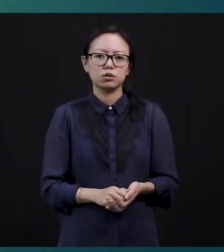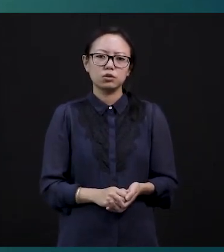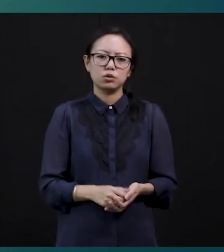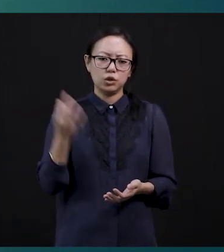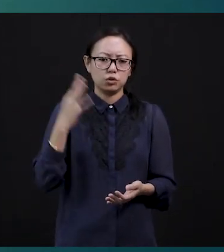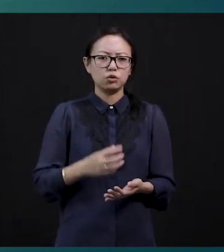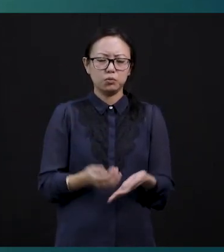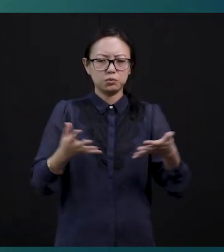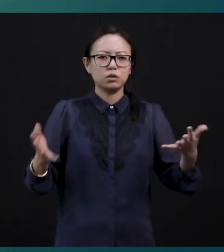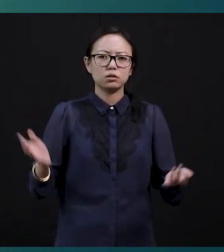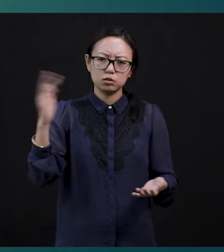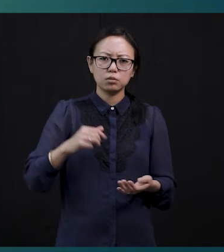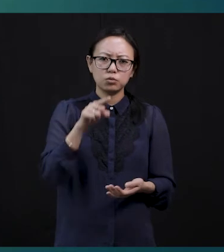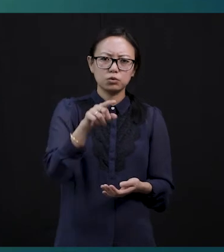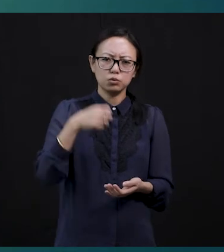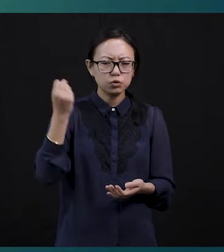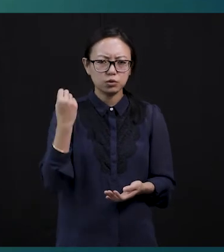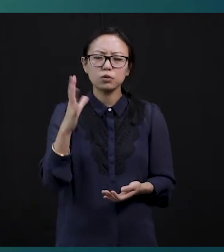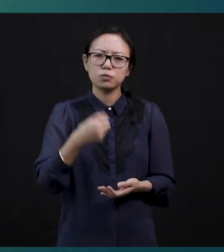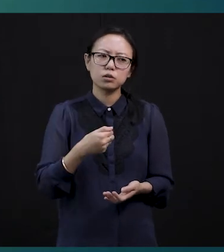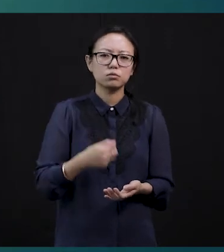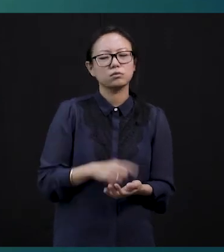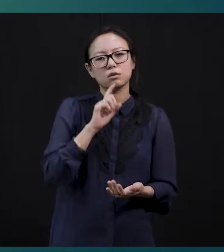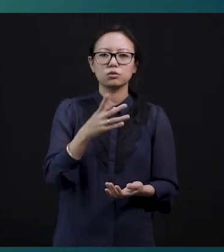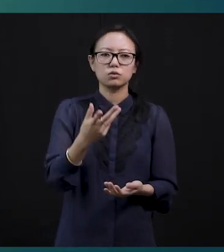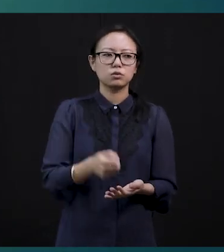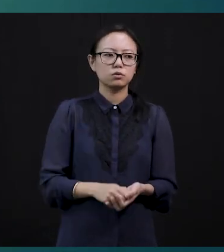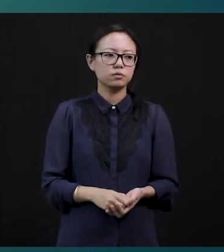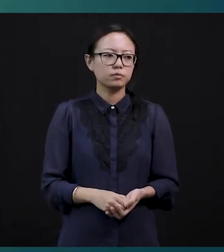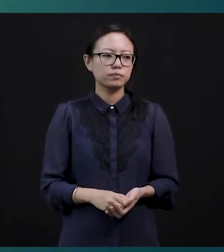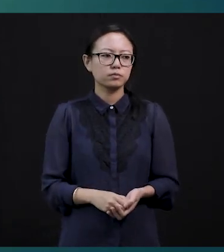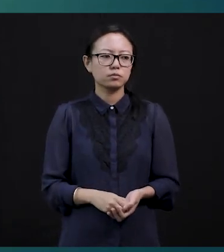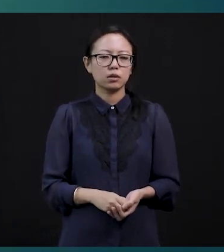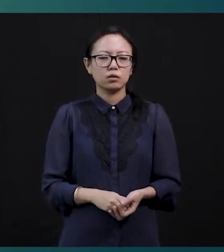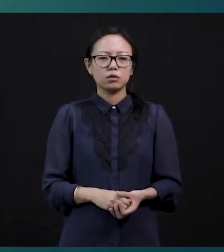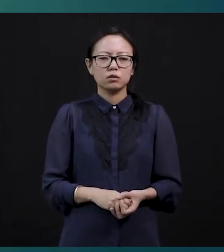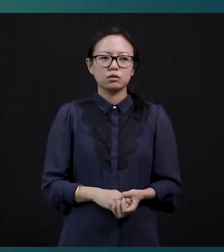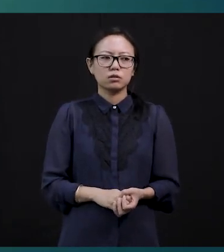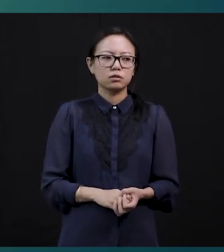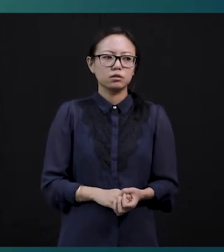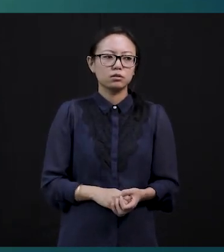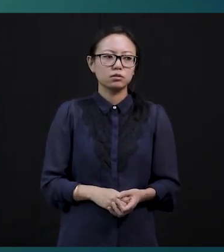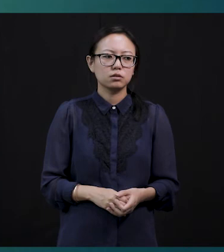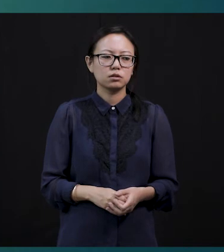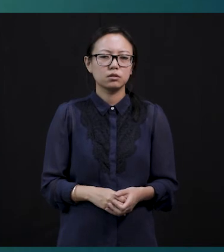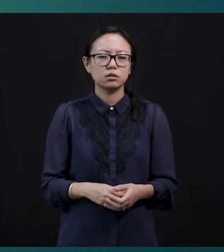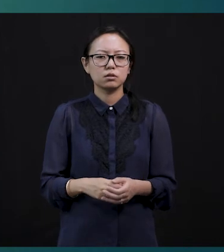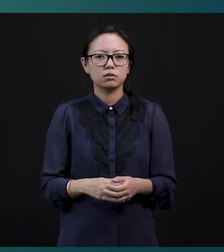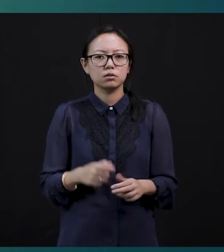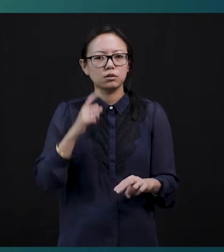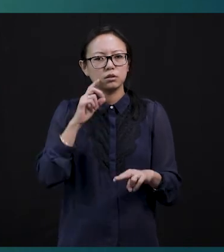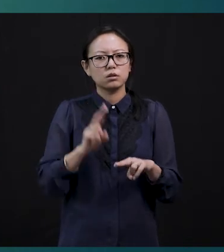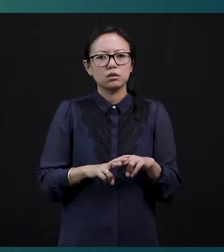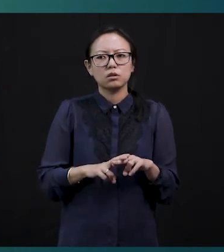buy it. He also tries to keep the prices low so as to attract more customers. And again, if he can